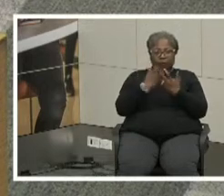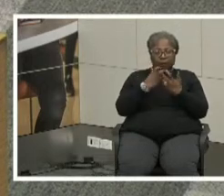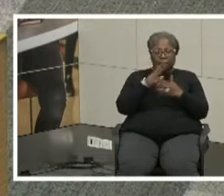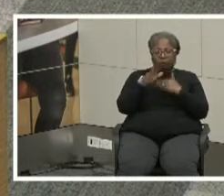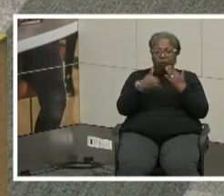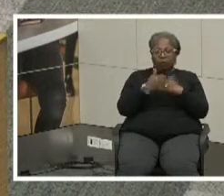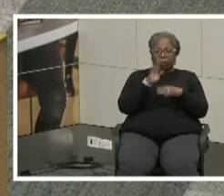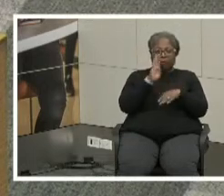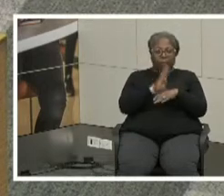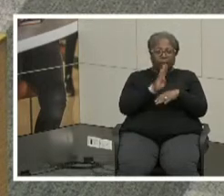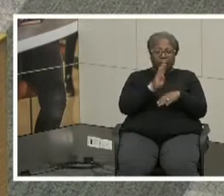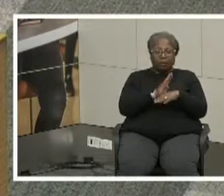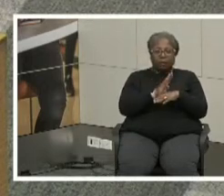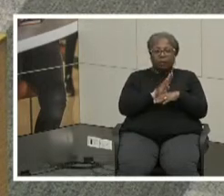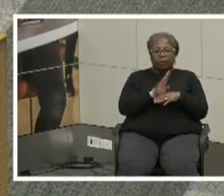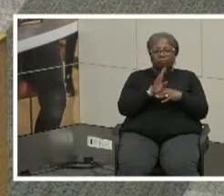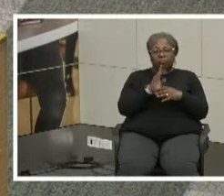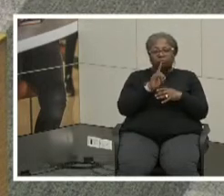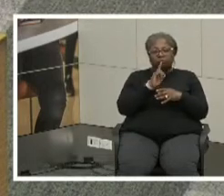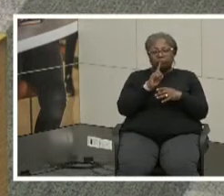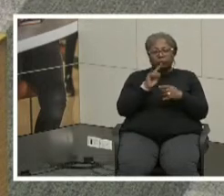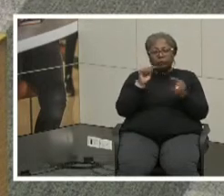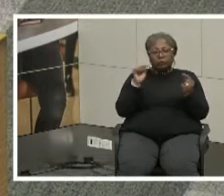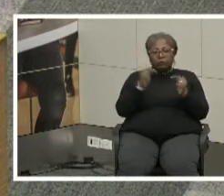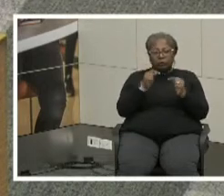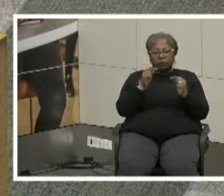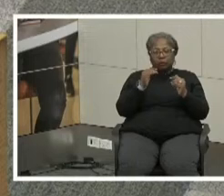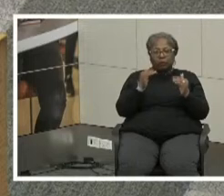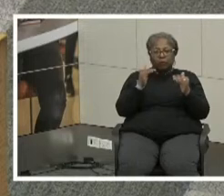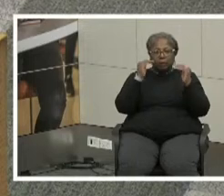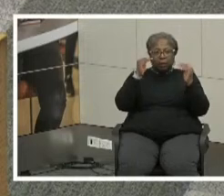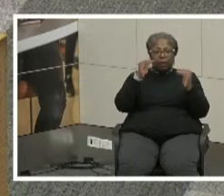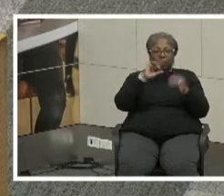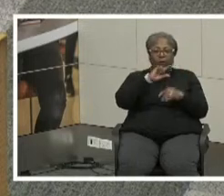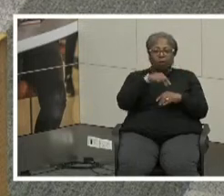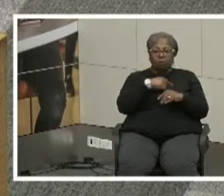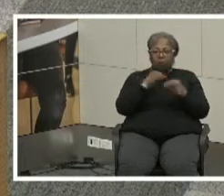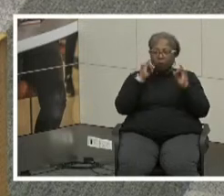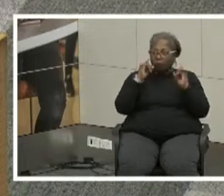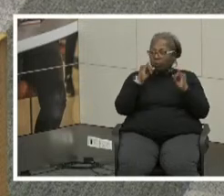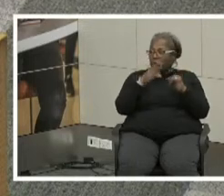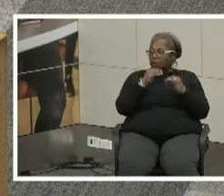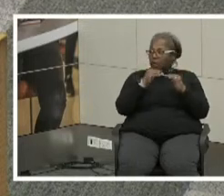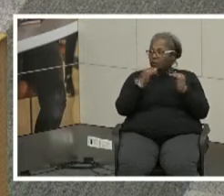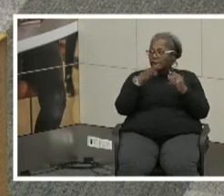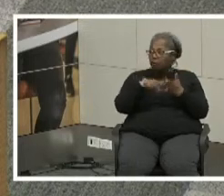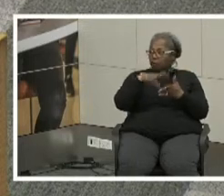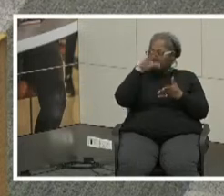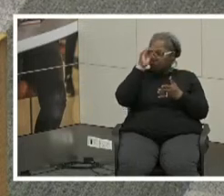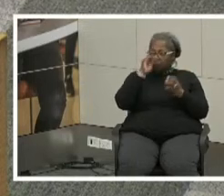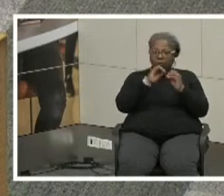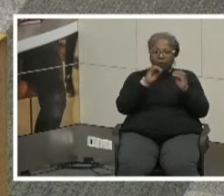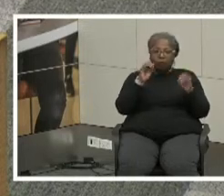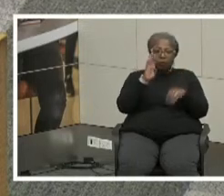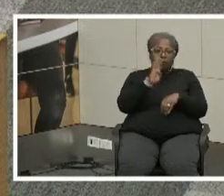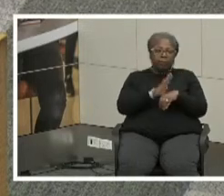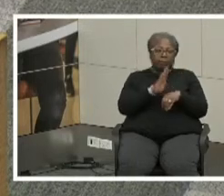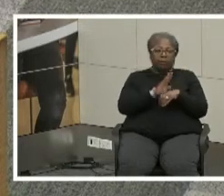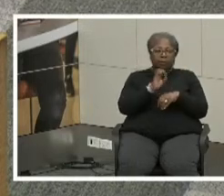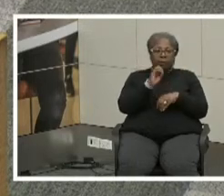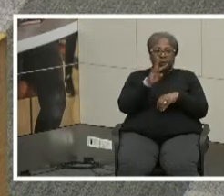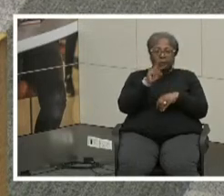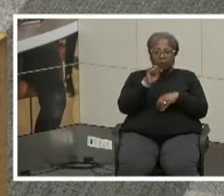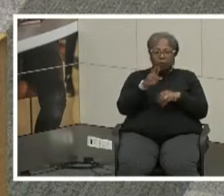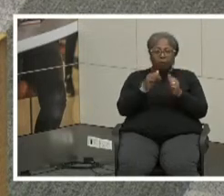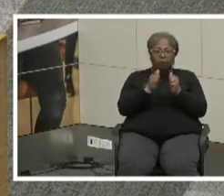business model has undermined high quality and construction and love of learning no business owner with